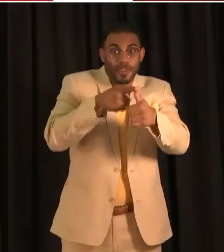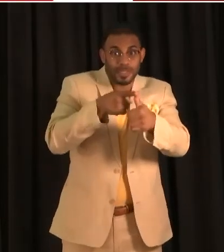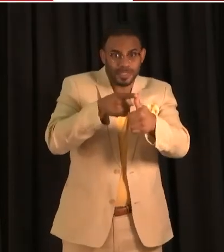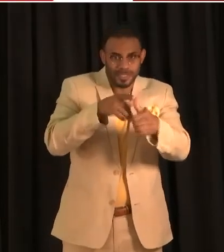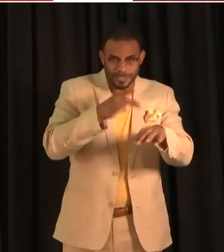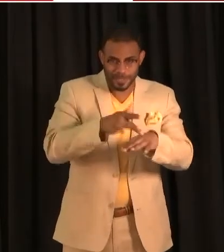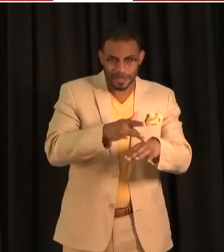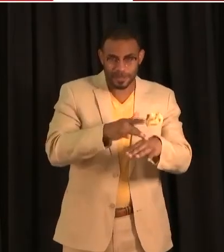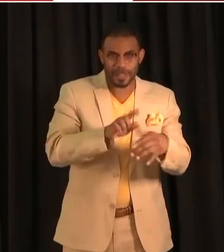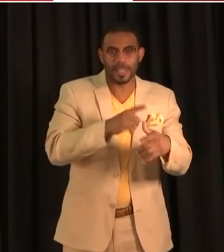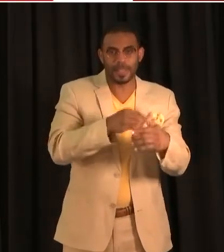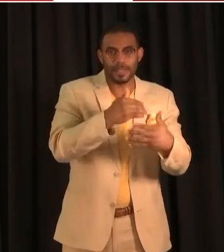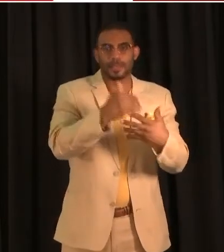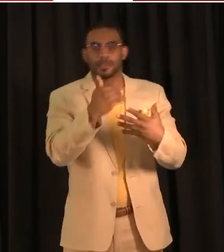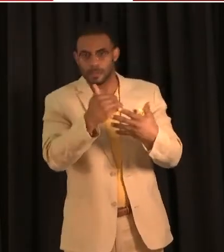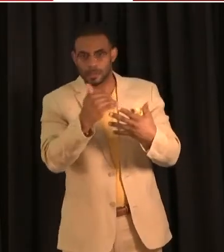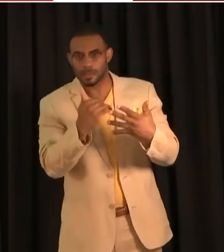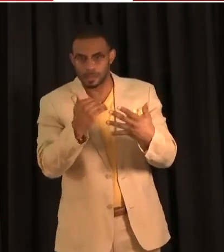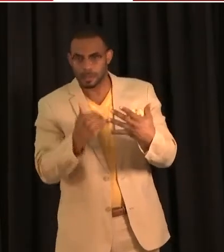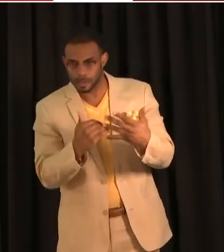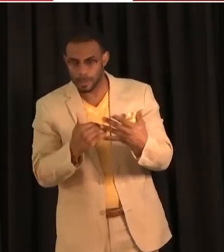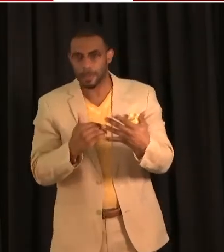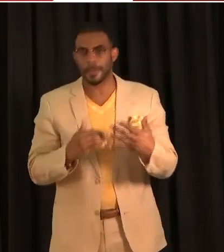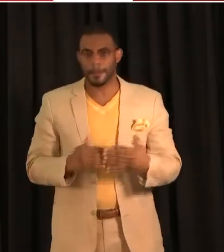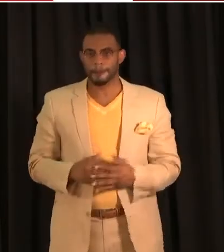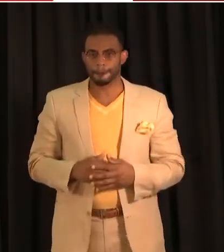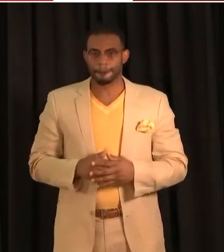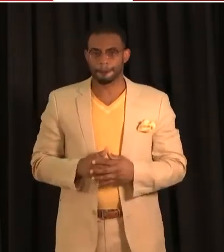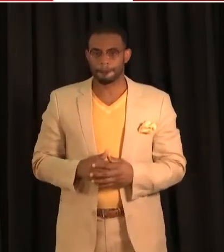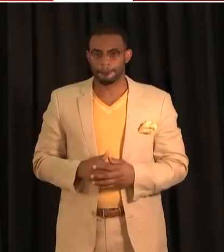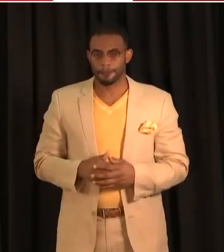access first. That's available. Our plan is available at